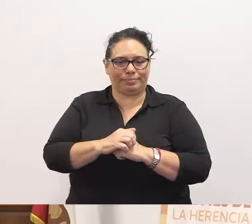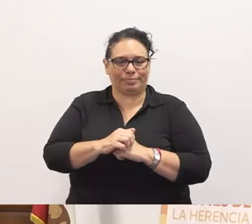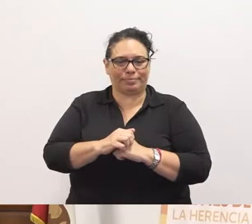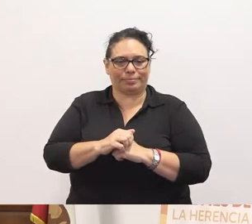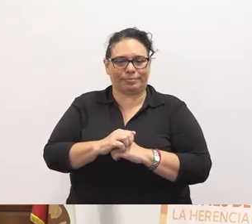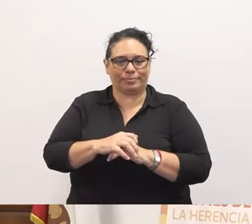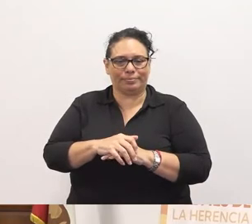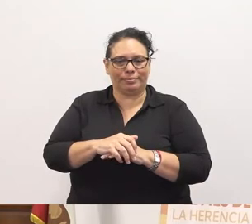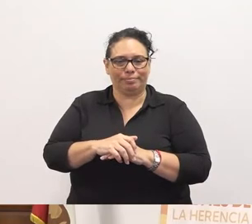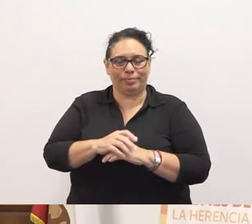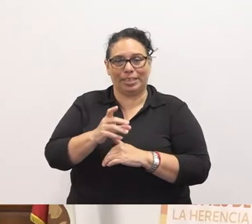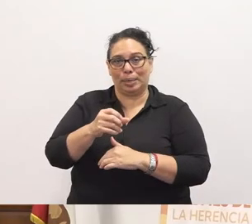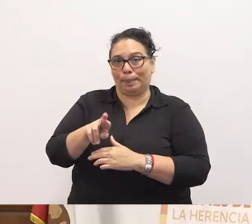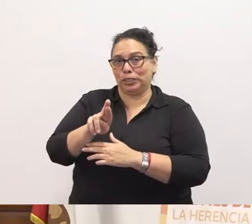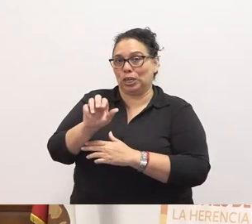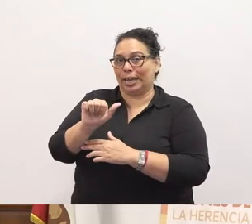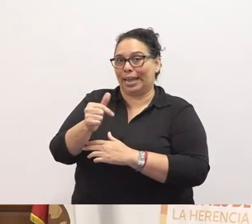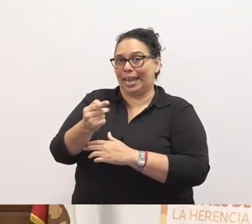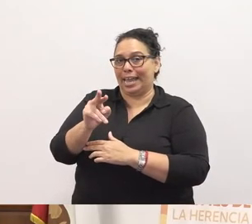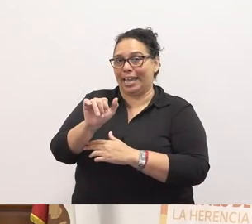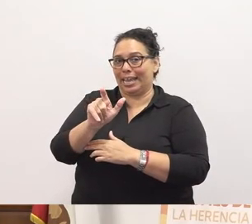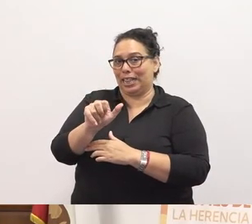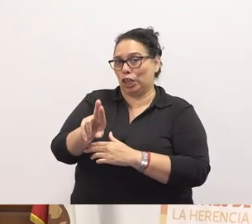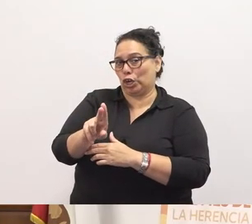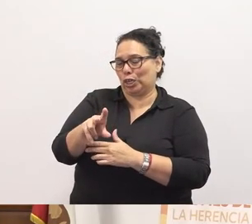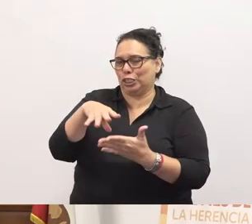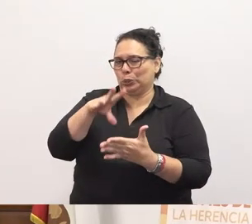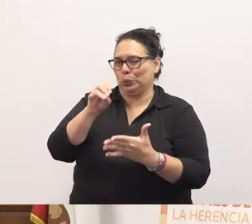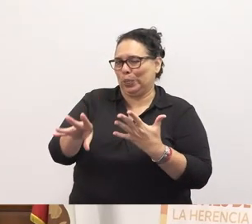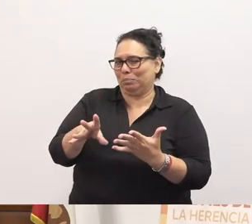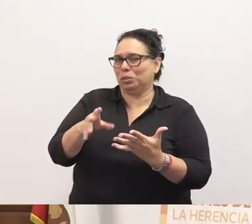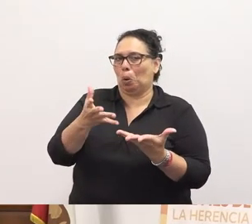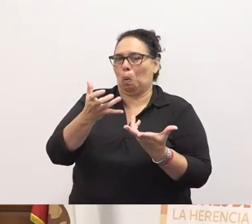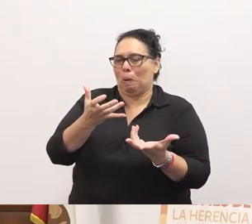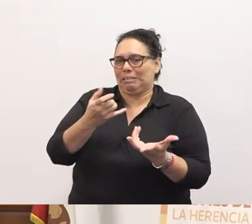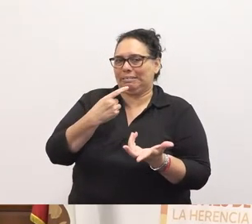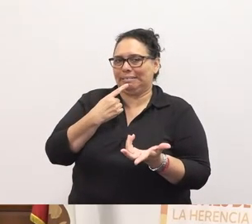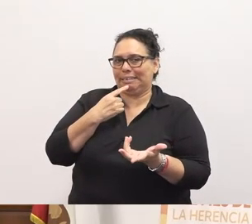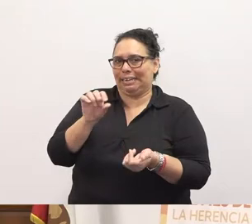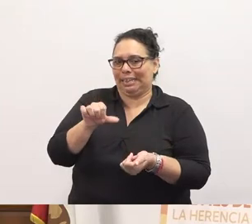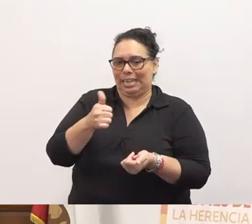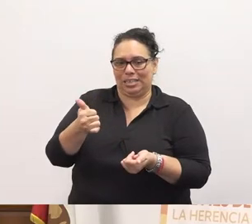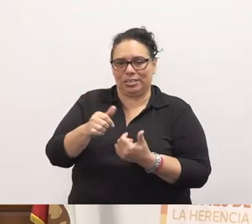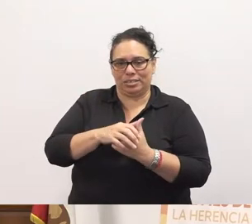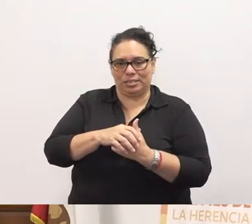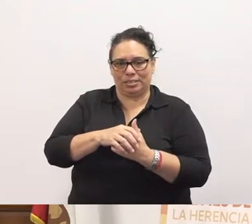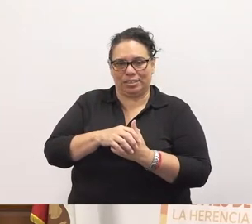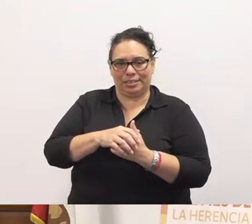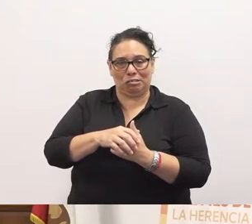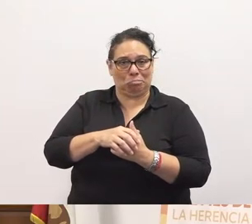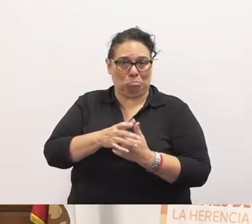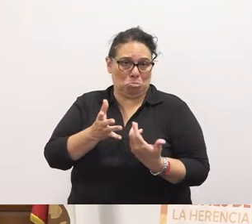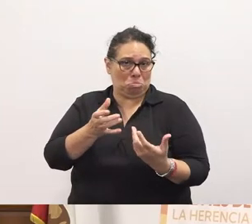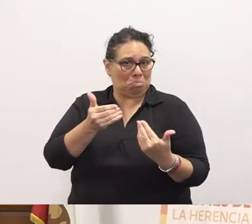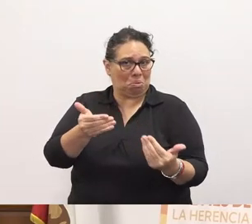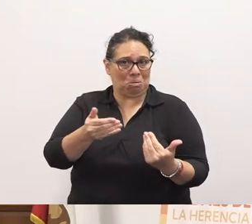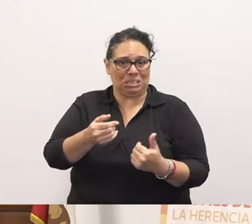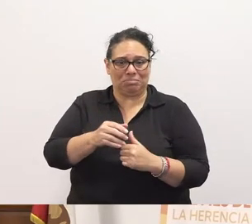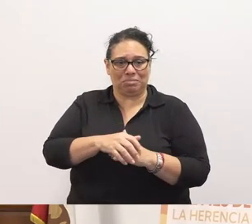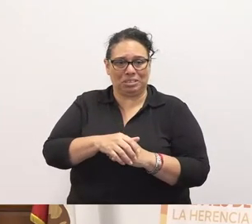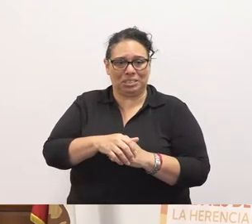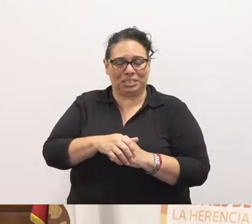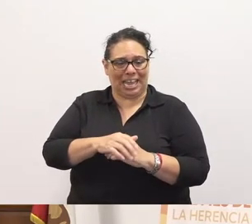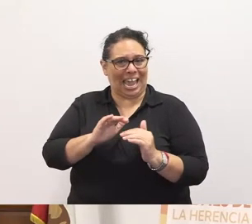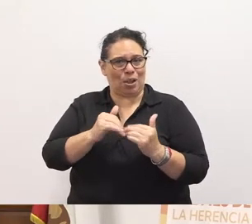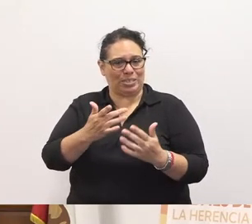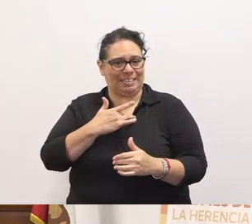Mr. Aguilar, if you'd like to say anything else, you can have the mic again. How does it